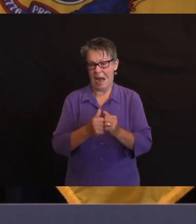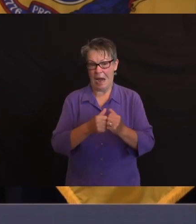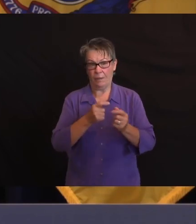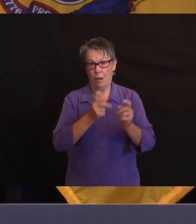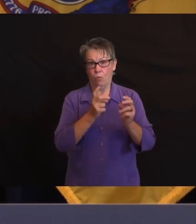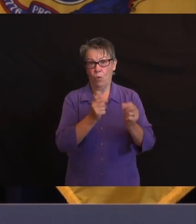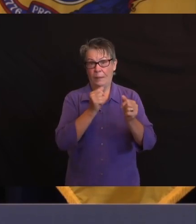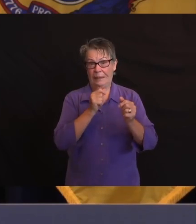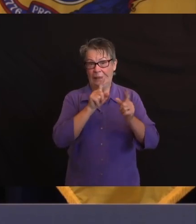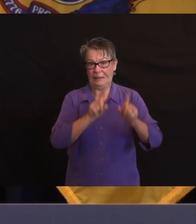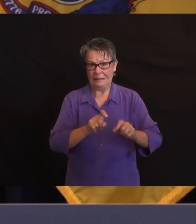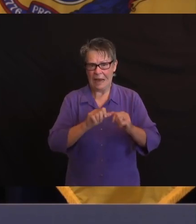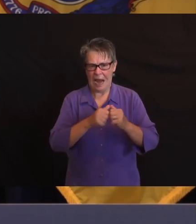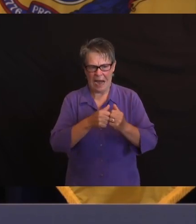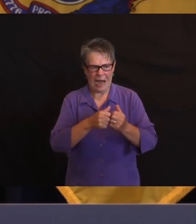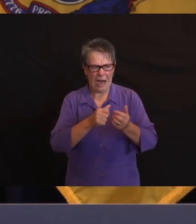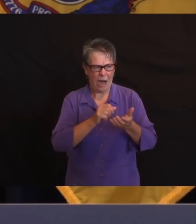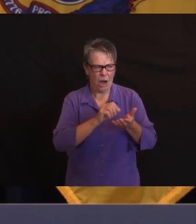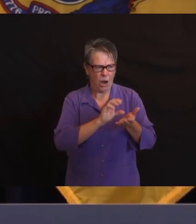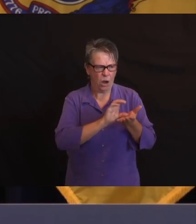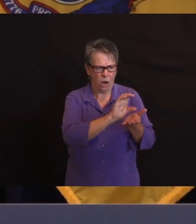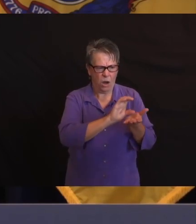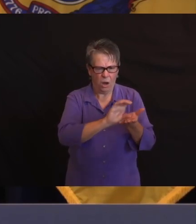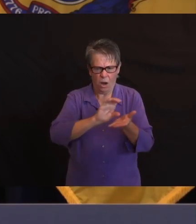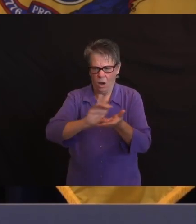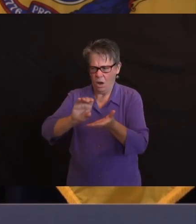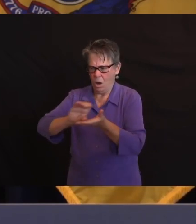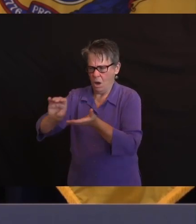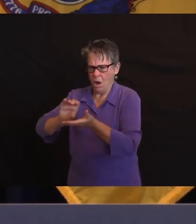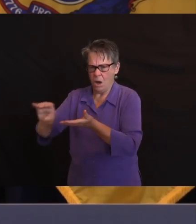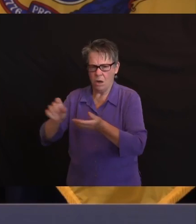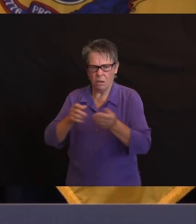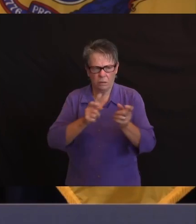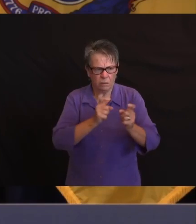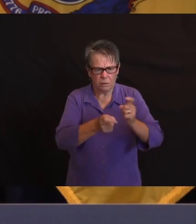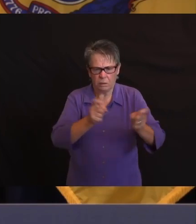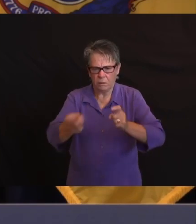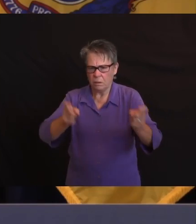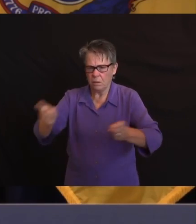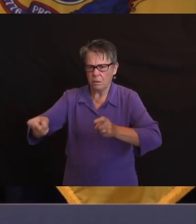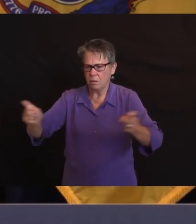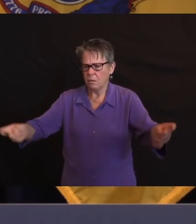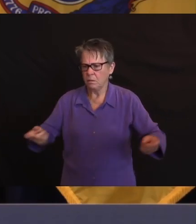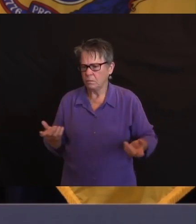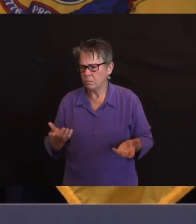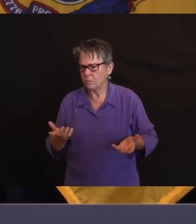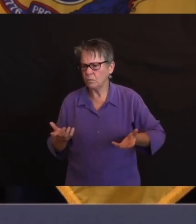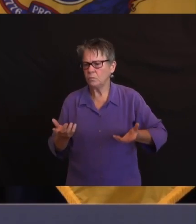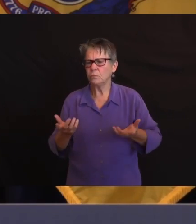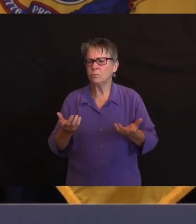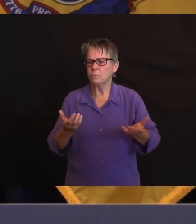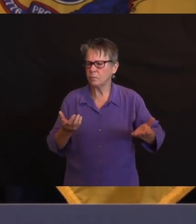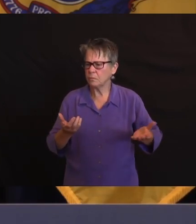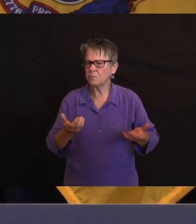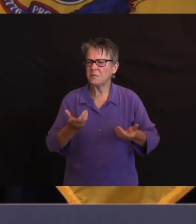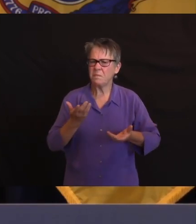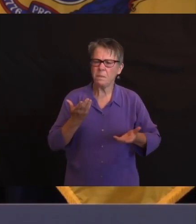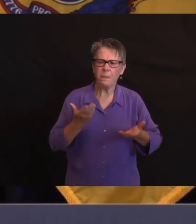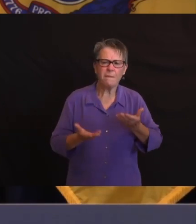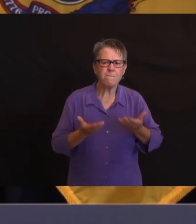is that you could get the school nurse to be, I always forget the acronym, is it CLIA? CLIA approved essentially